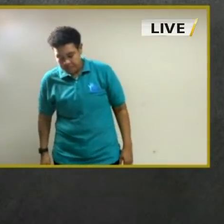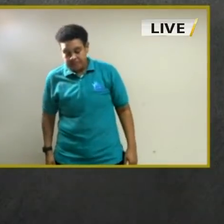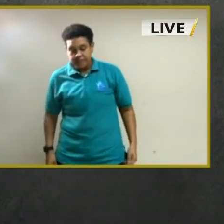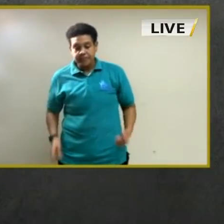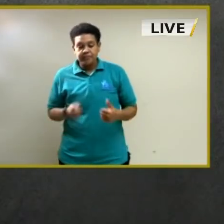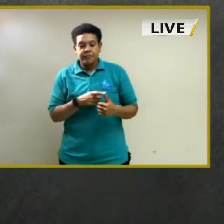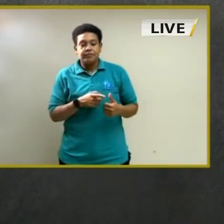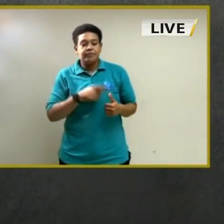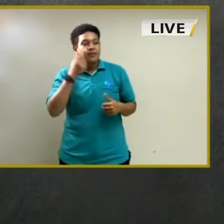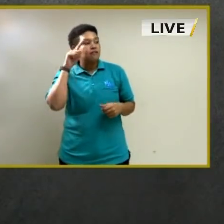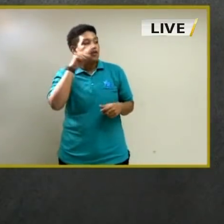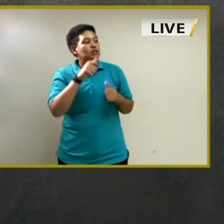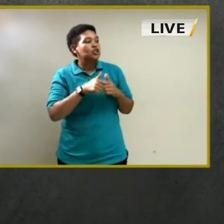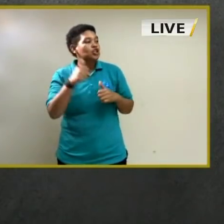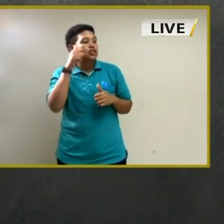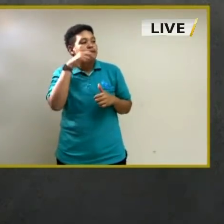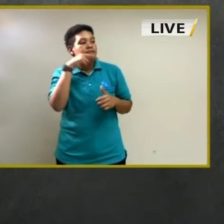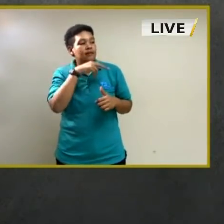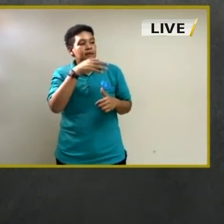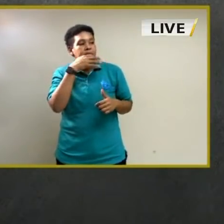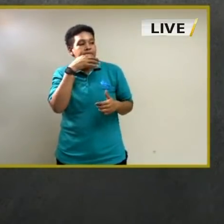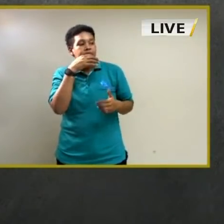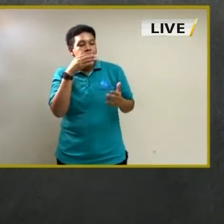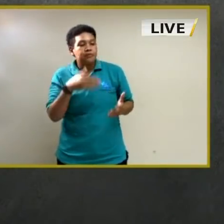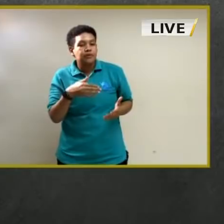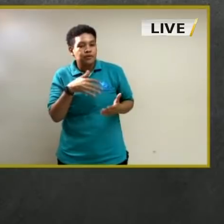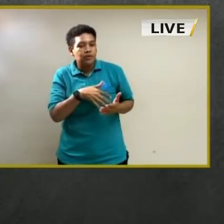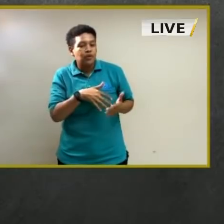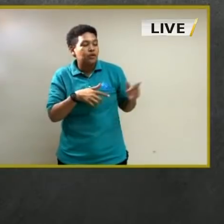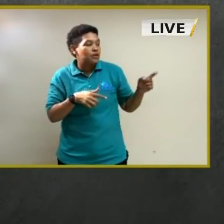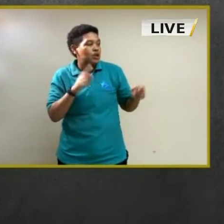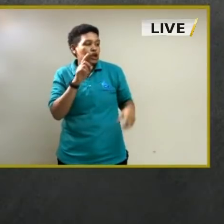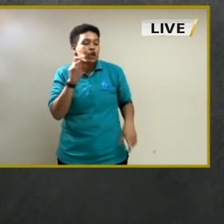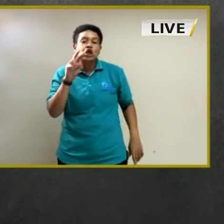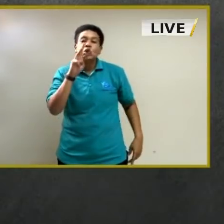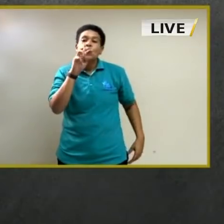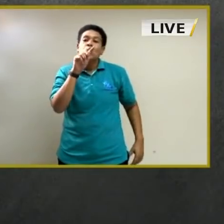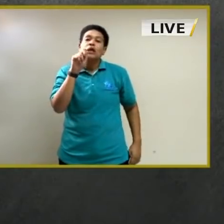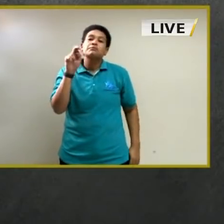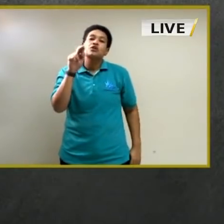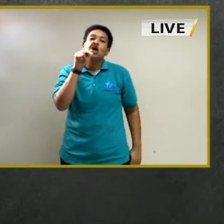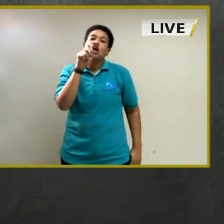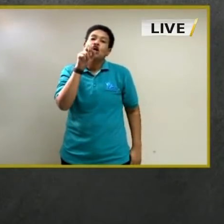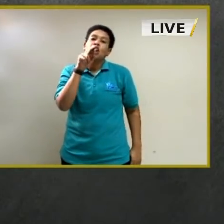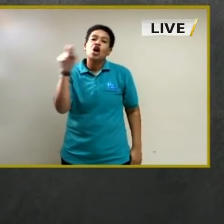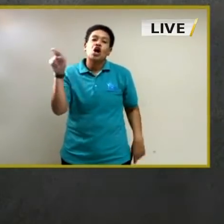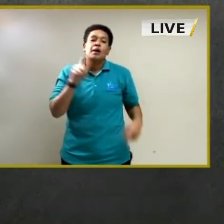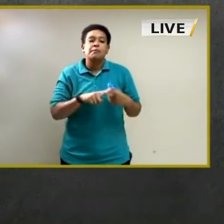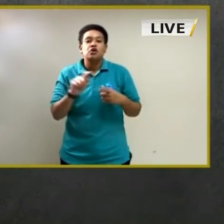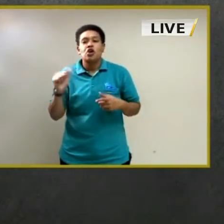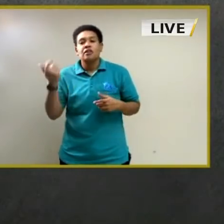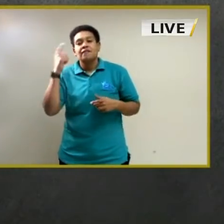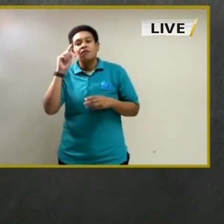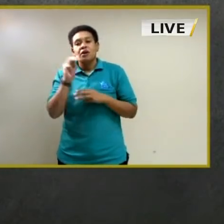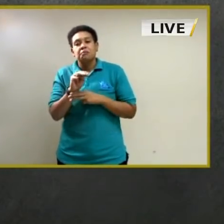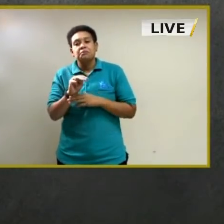One for the chief epidemiologist, Dr. Webster Carr, and the other for the